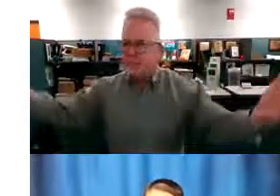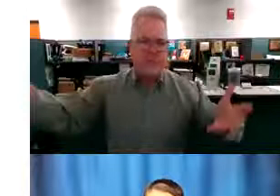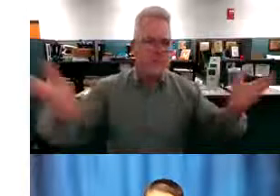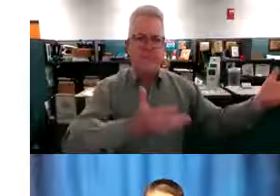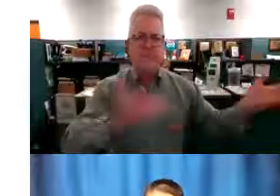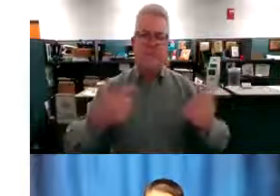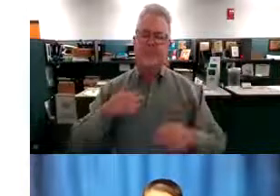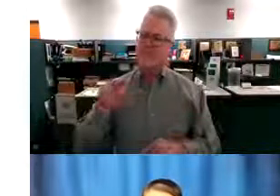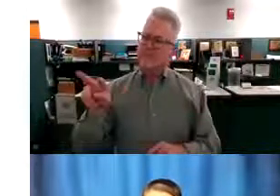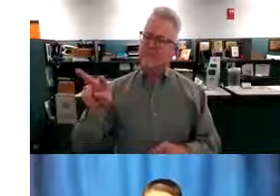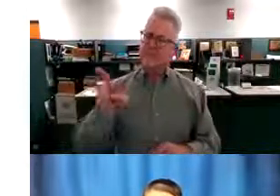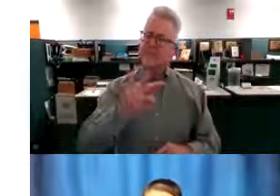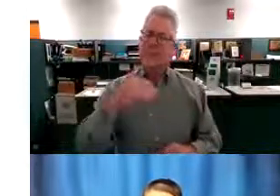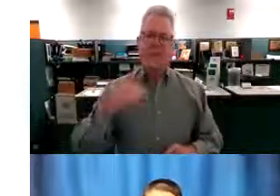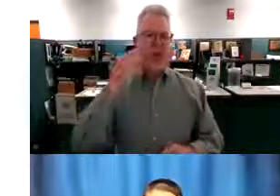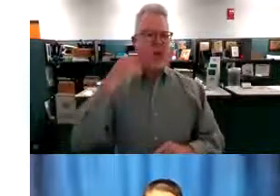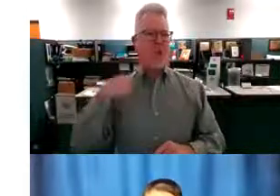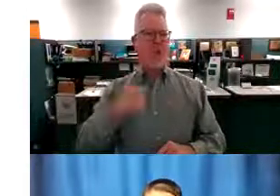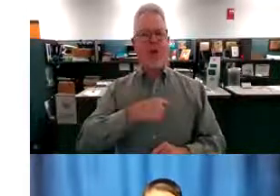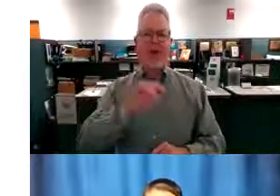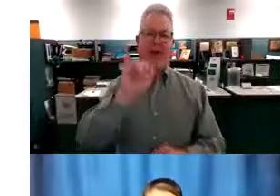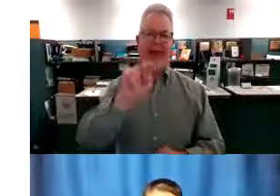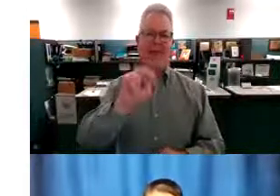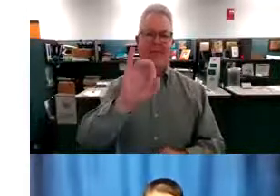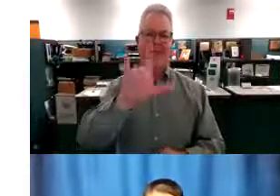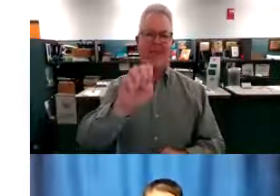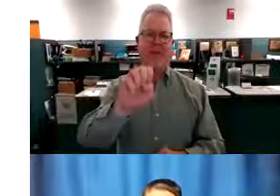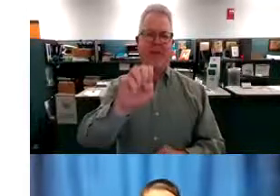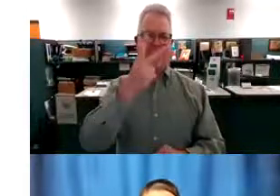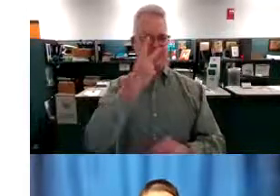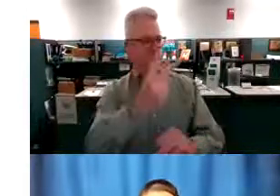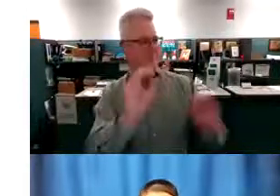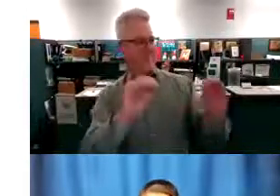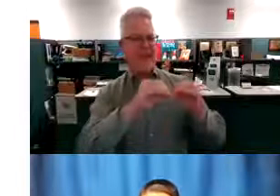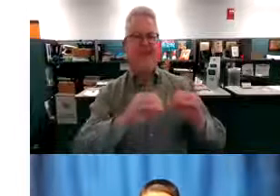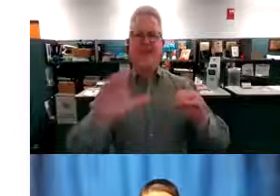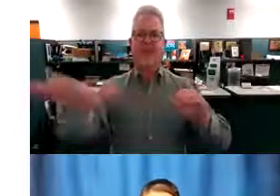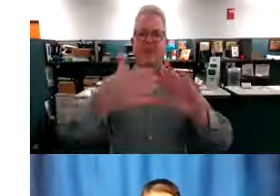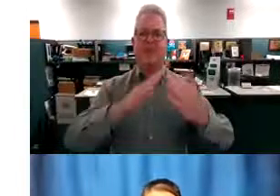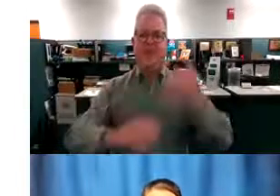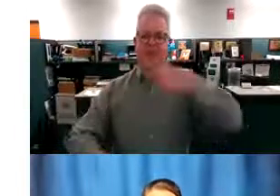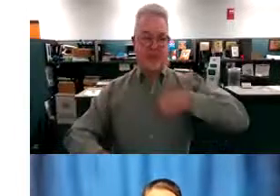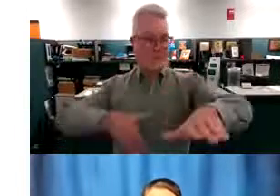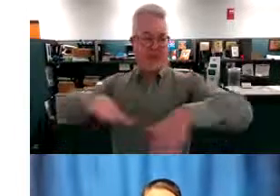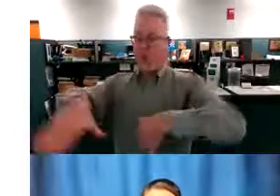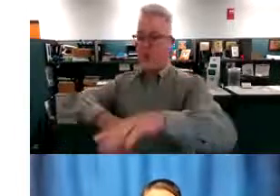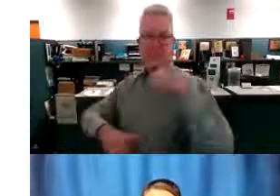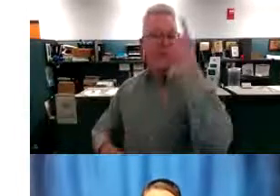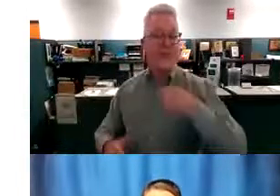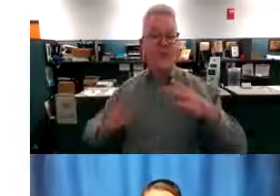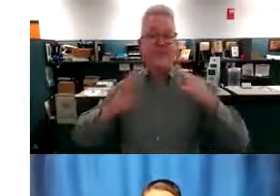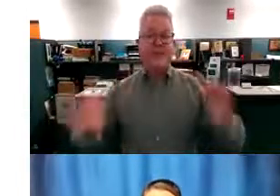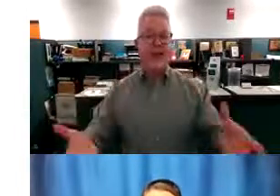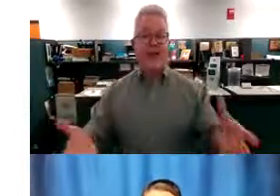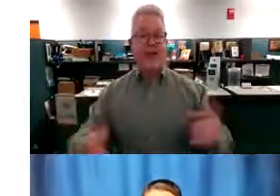I know there are deaf and hard of hearing people, but I don't see them. I don't interact with them. And I say often we're invisible in the